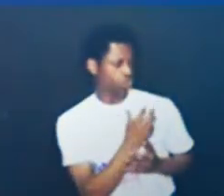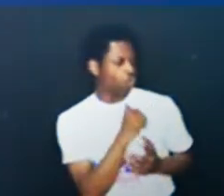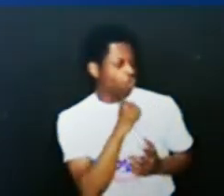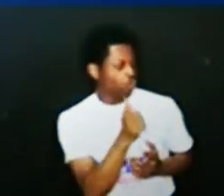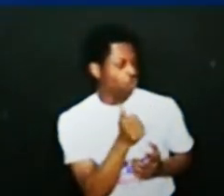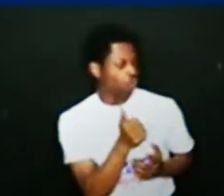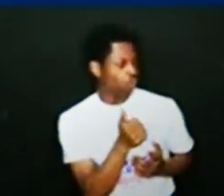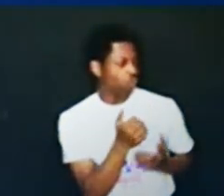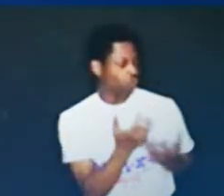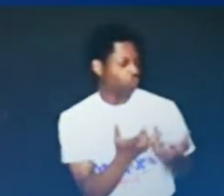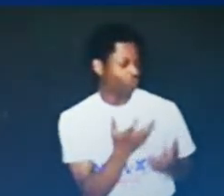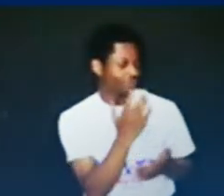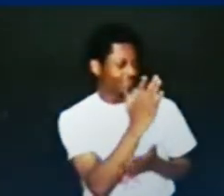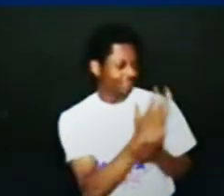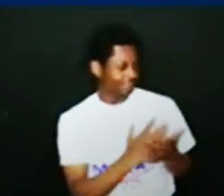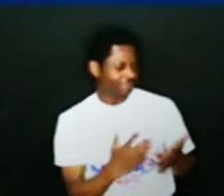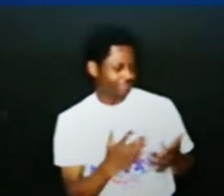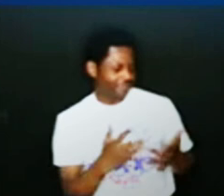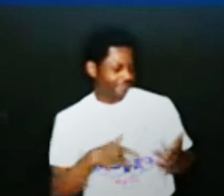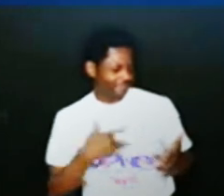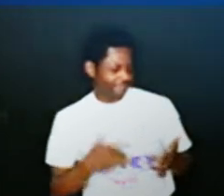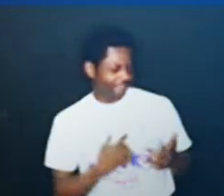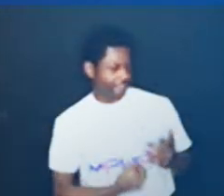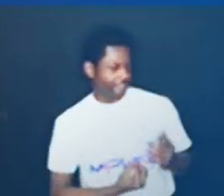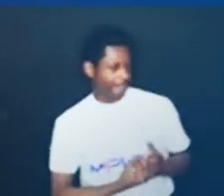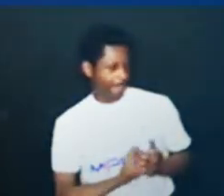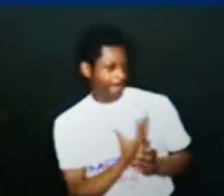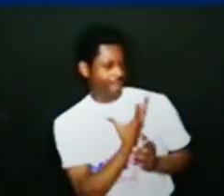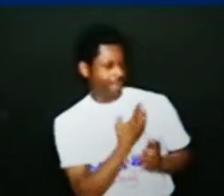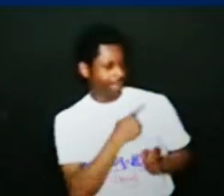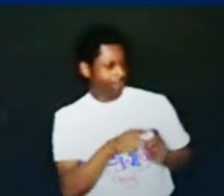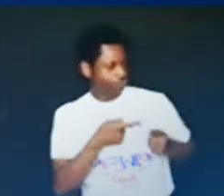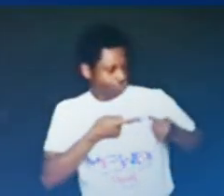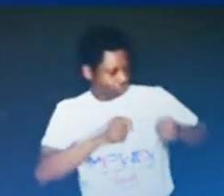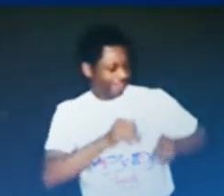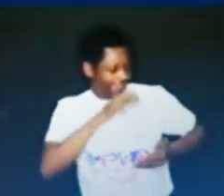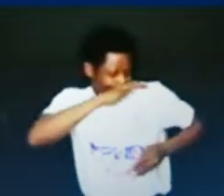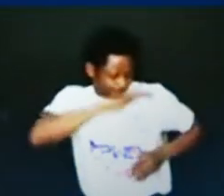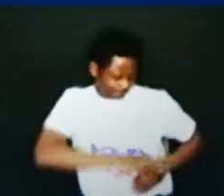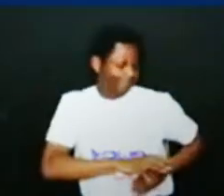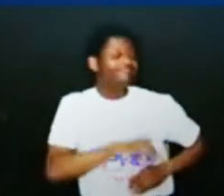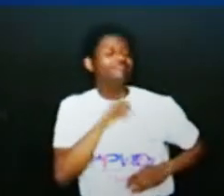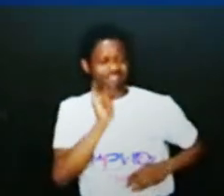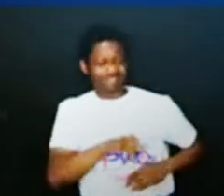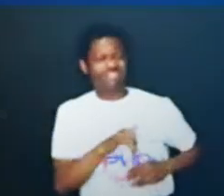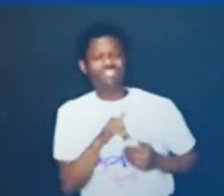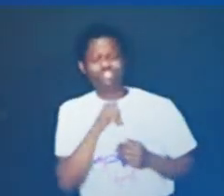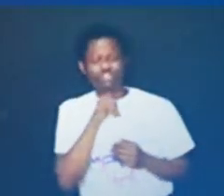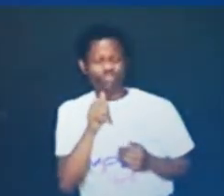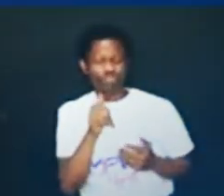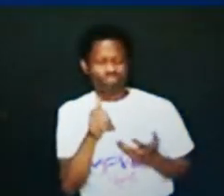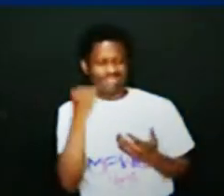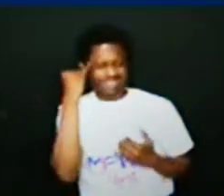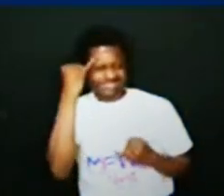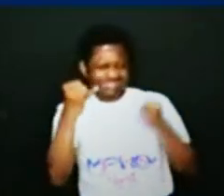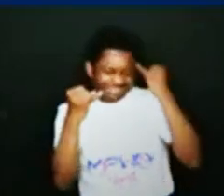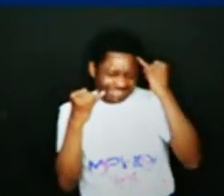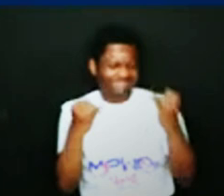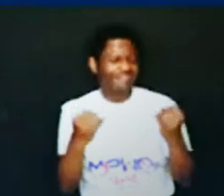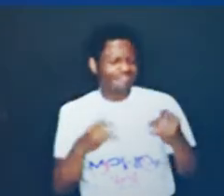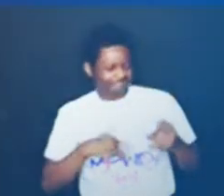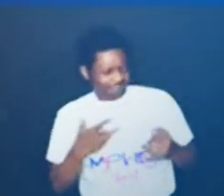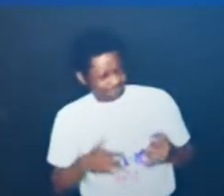or expression of a feeling or of an impulse or of an idea. So you